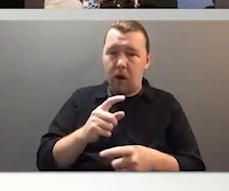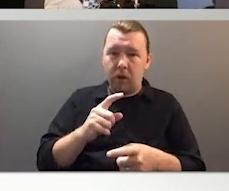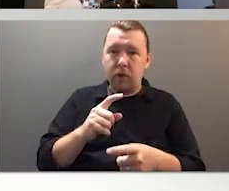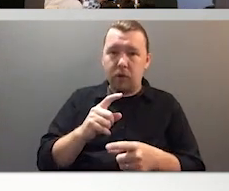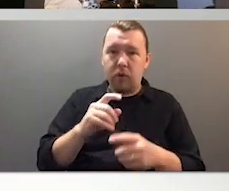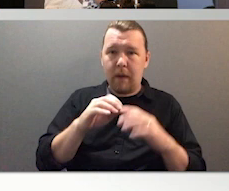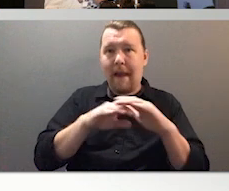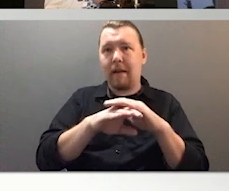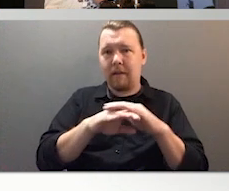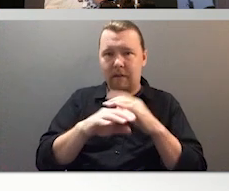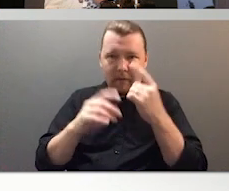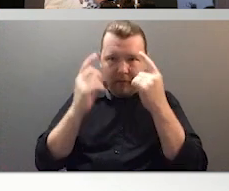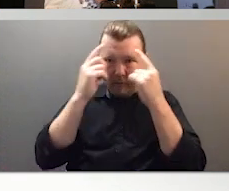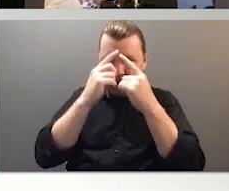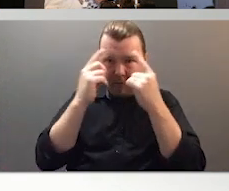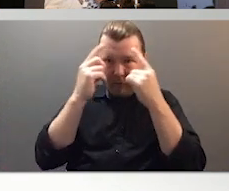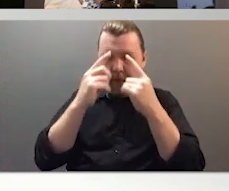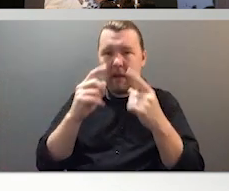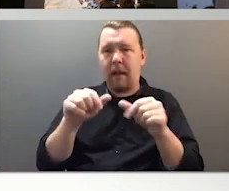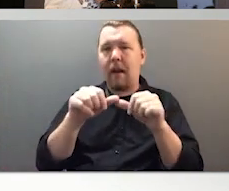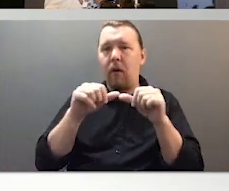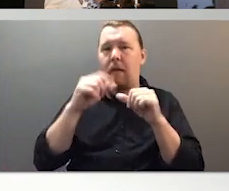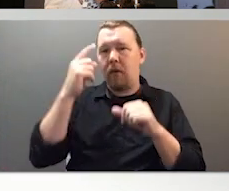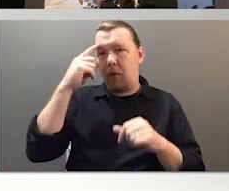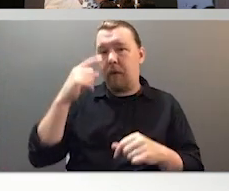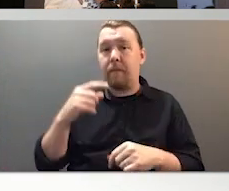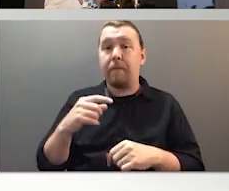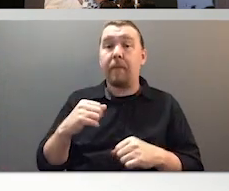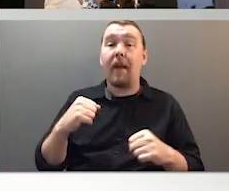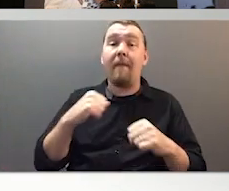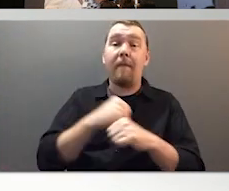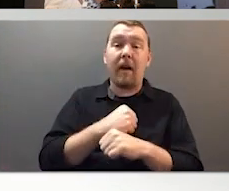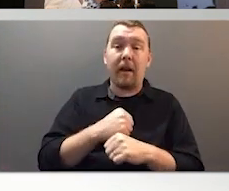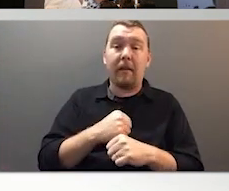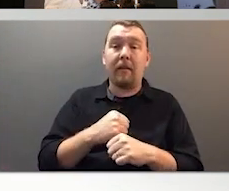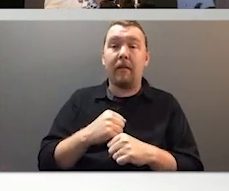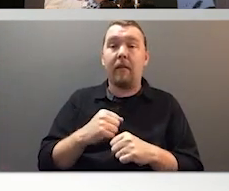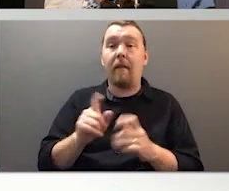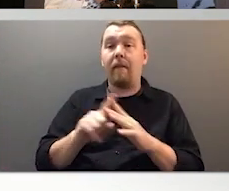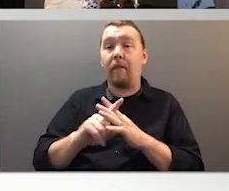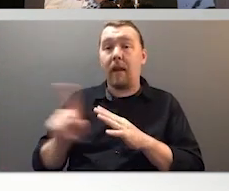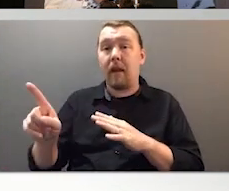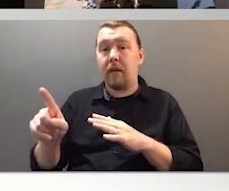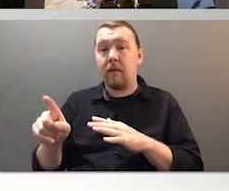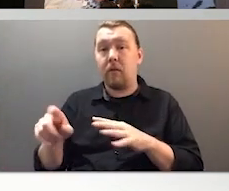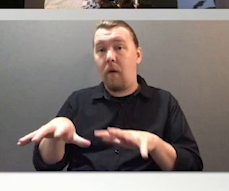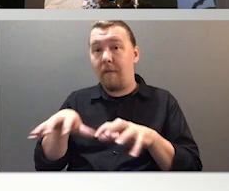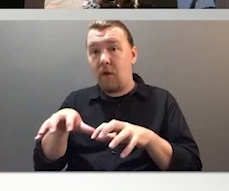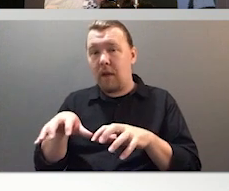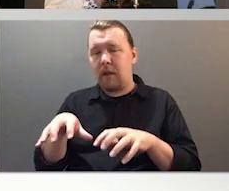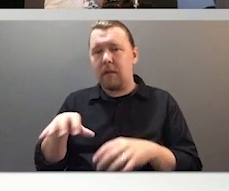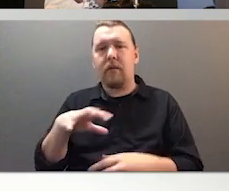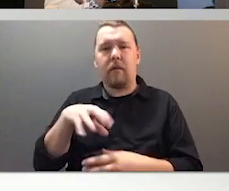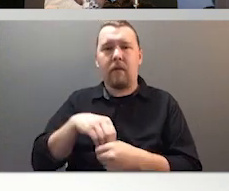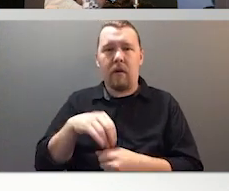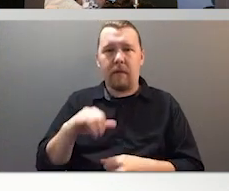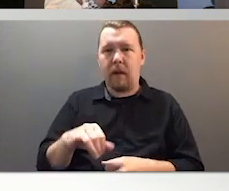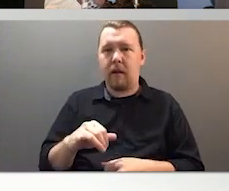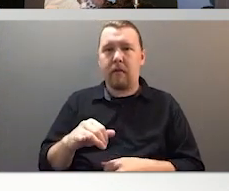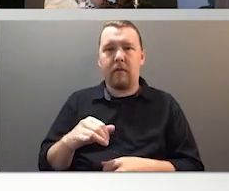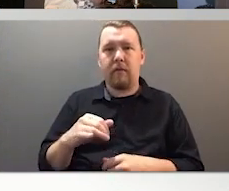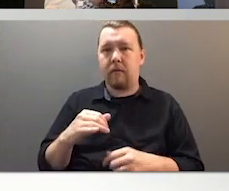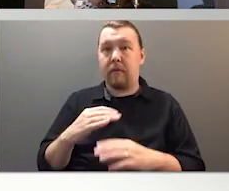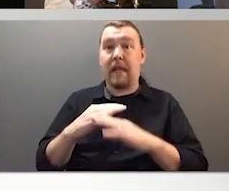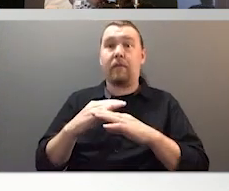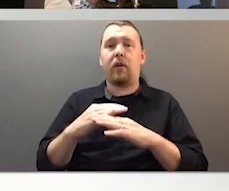So fight, flight, freeze falls into that central nervous system because it gets to a certain part of the brain and then you can't access the rest of it.